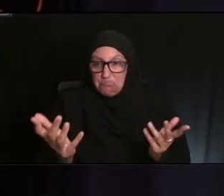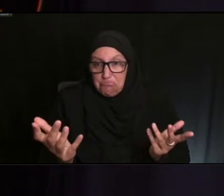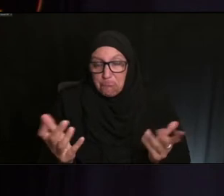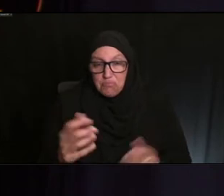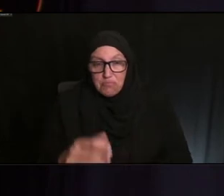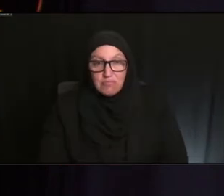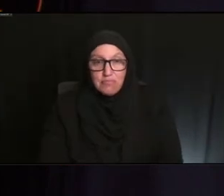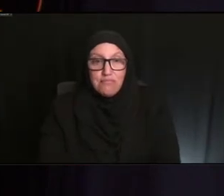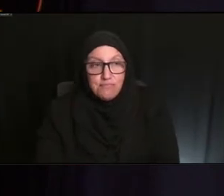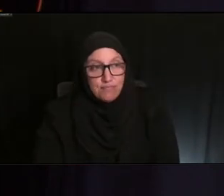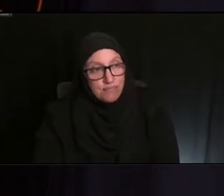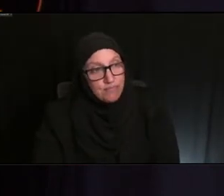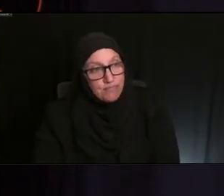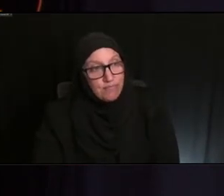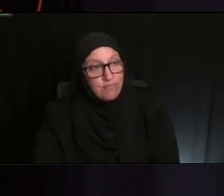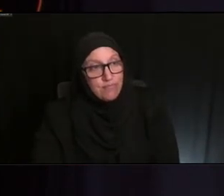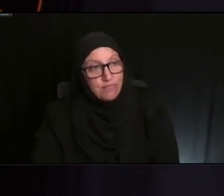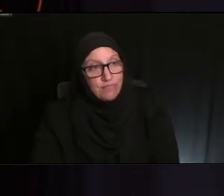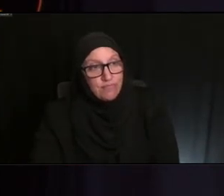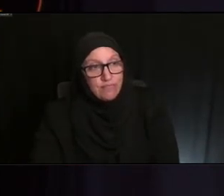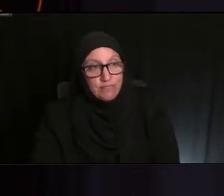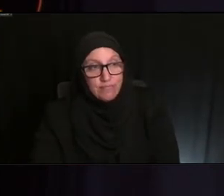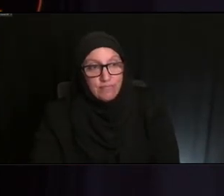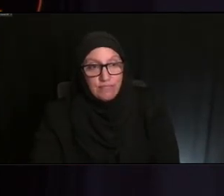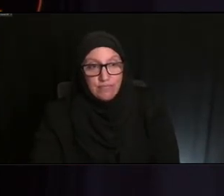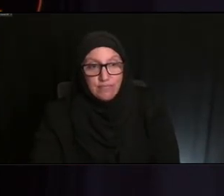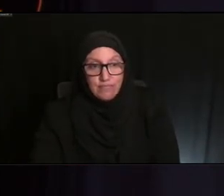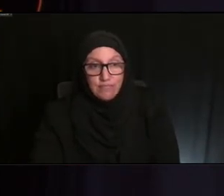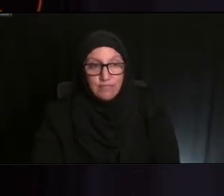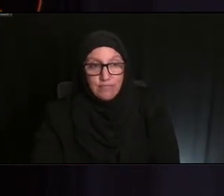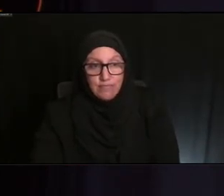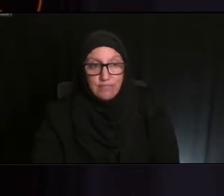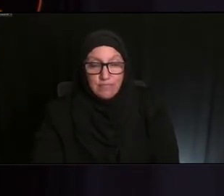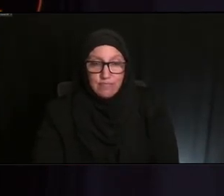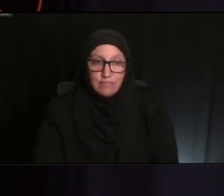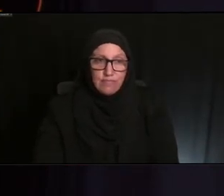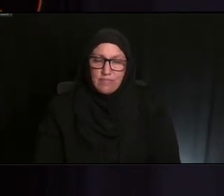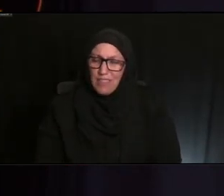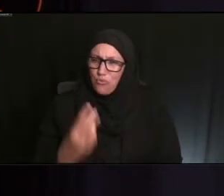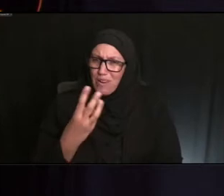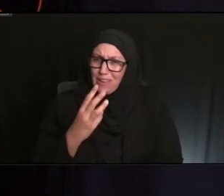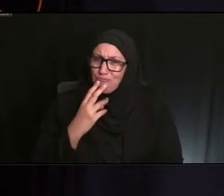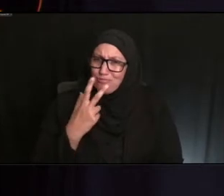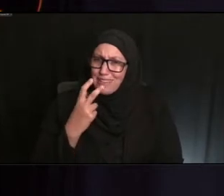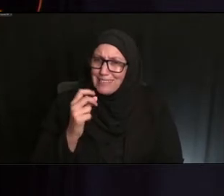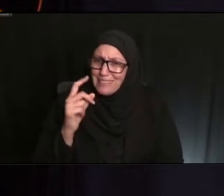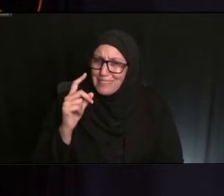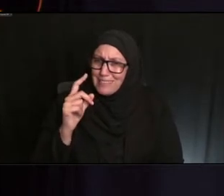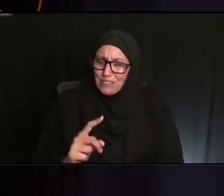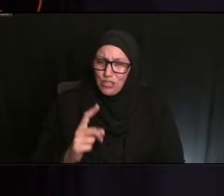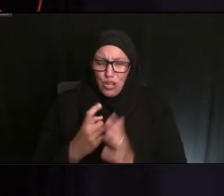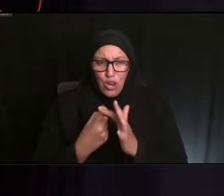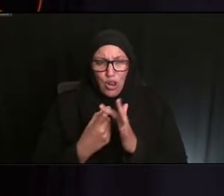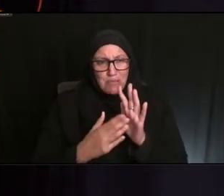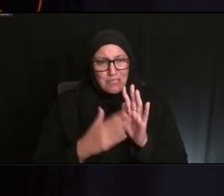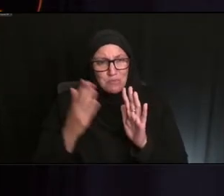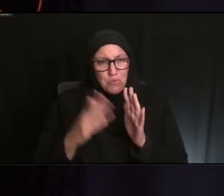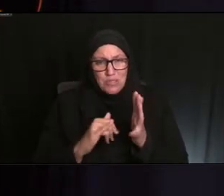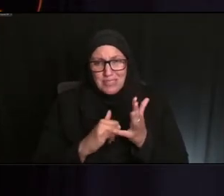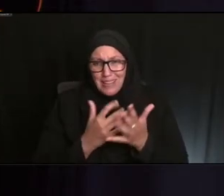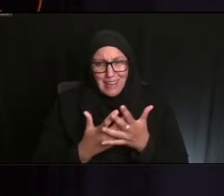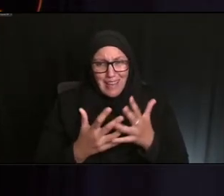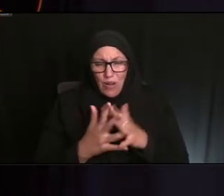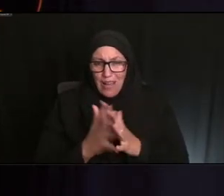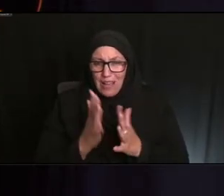We assume that. No one can really know something that's moving at 380,000 kilometers per second, how it's actually moving.